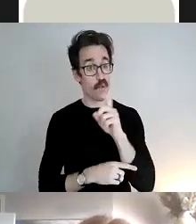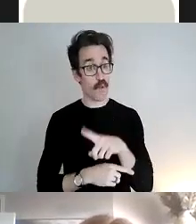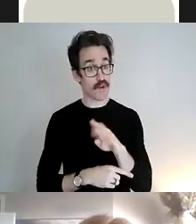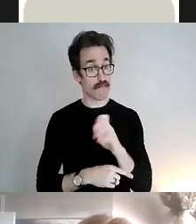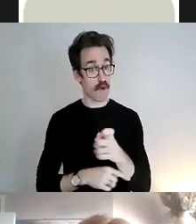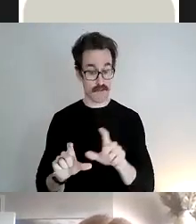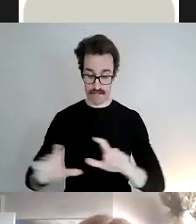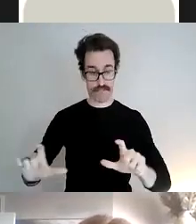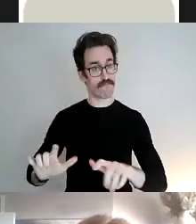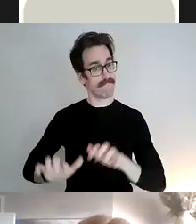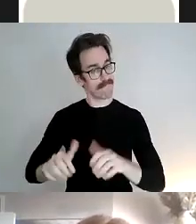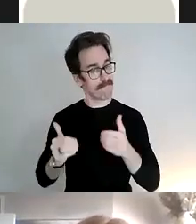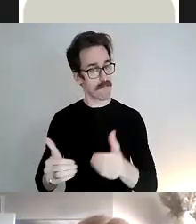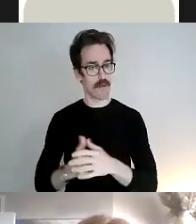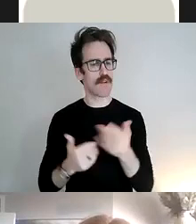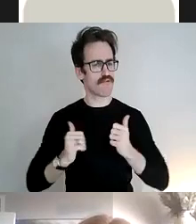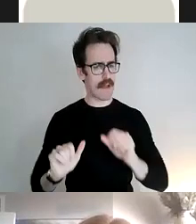all. Just as a reminder,